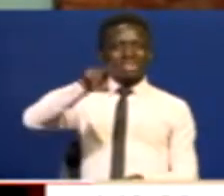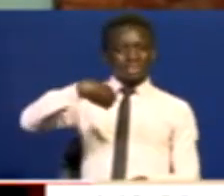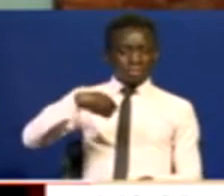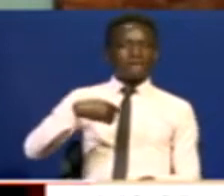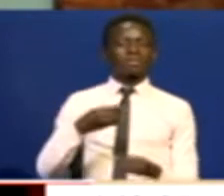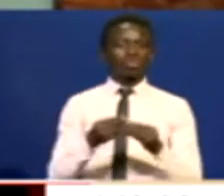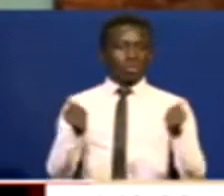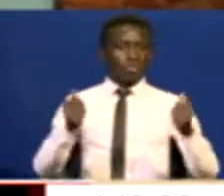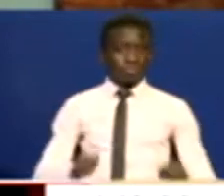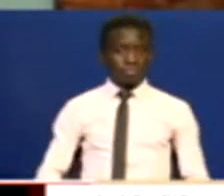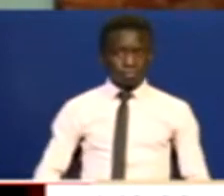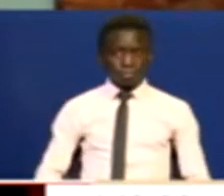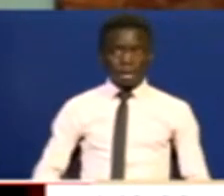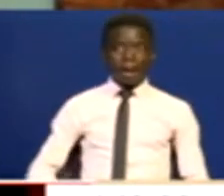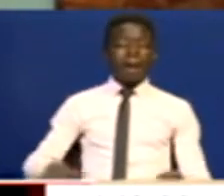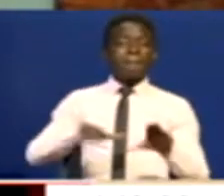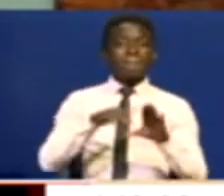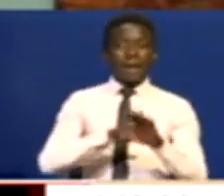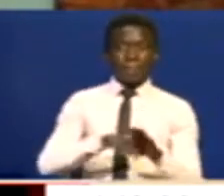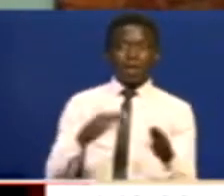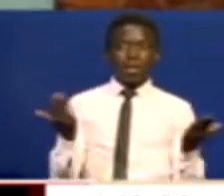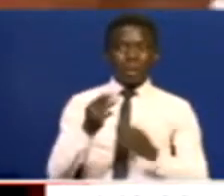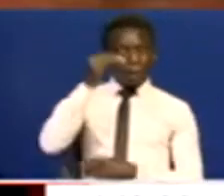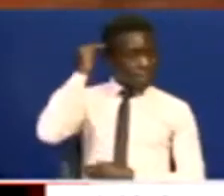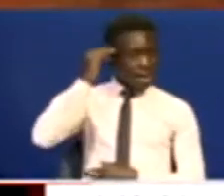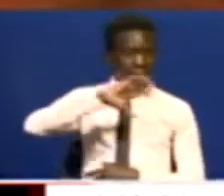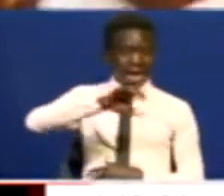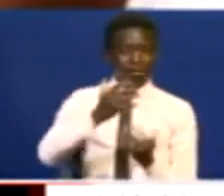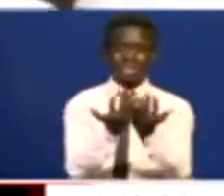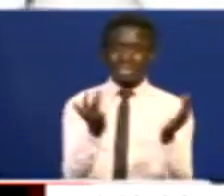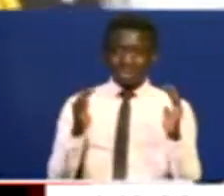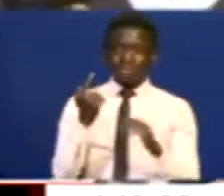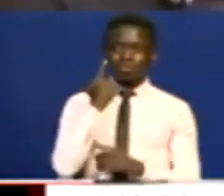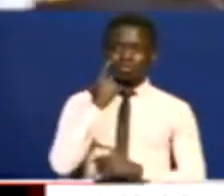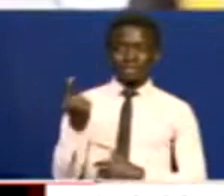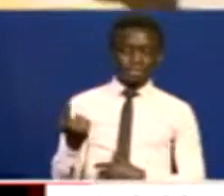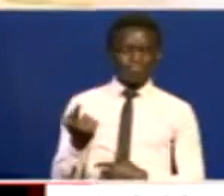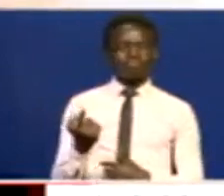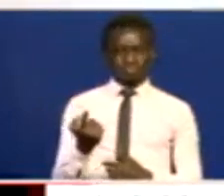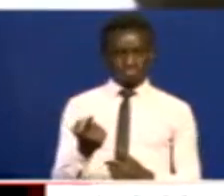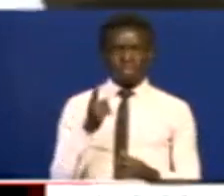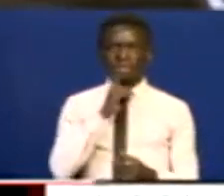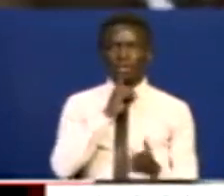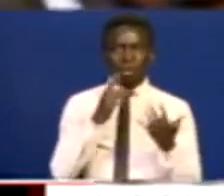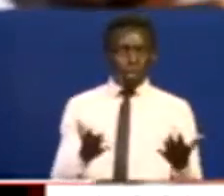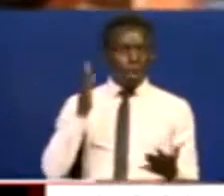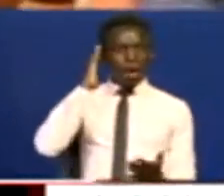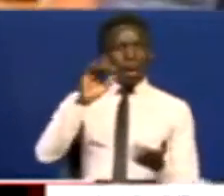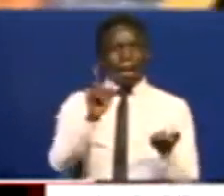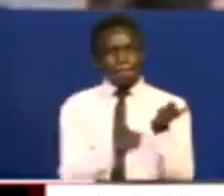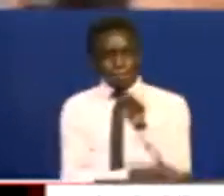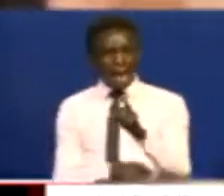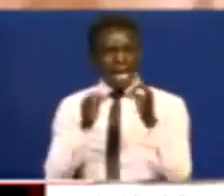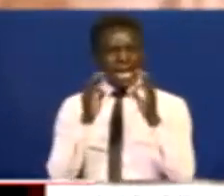Members of the Mandera County Assembly are rallying their counterparts in other counties to adjourn sittings until the Salaries and Remuneration